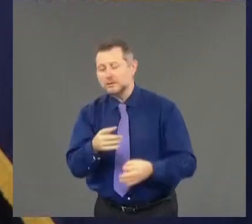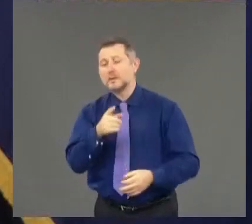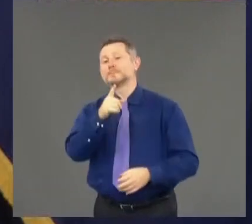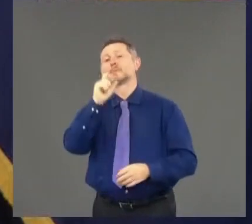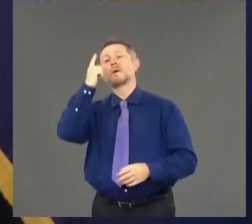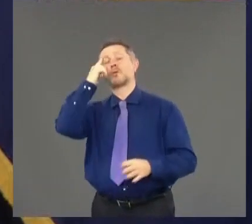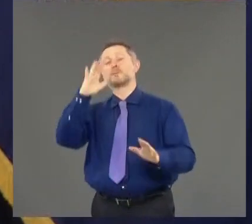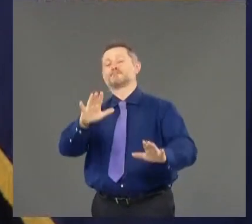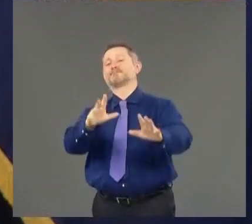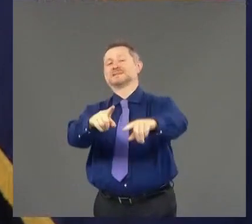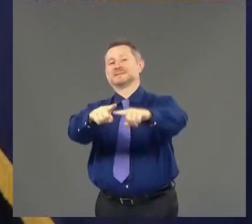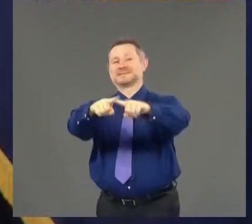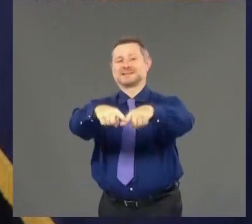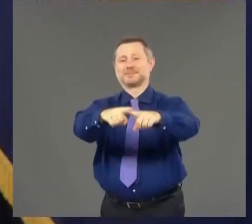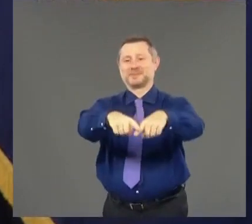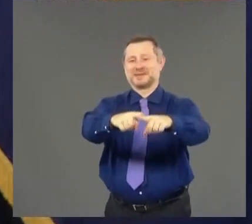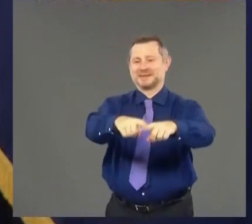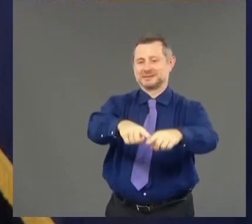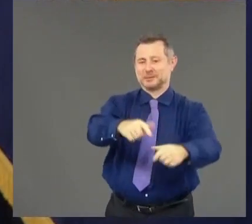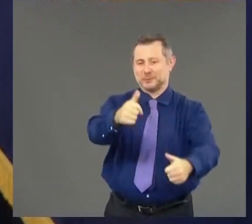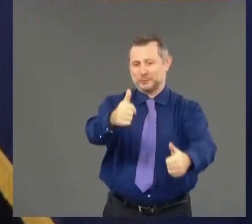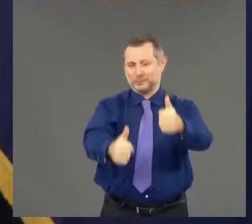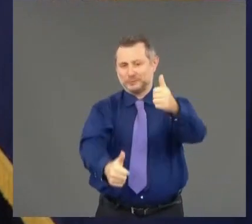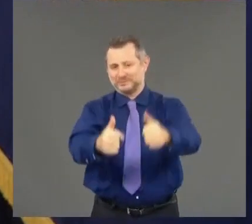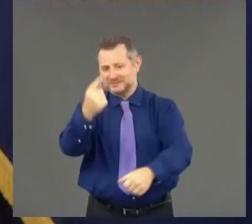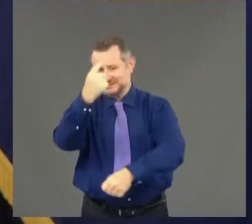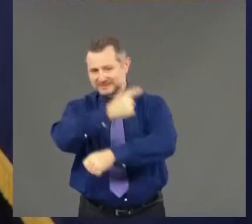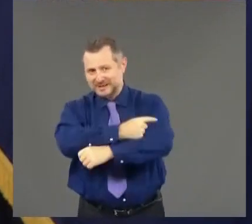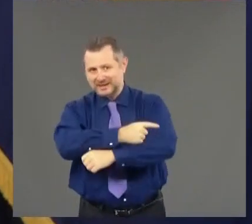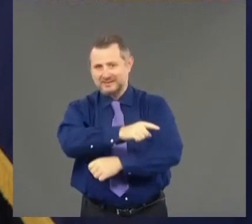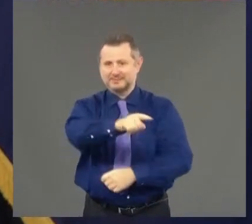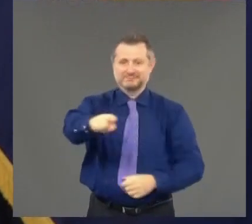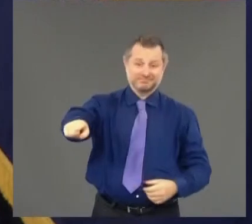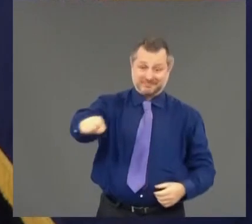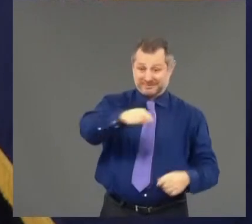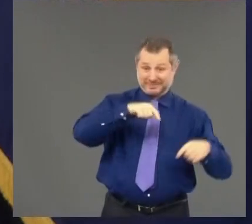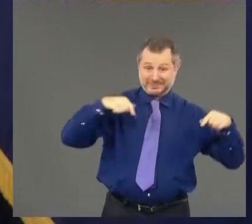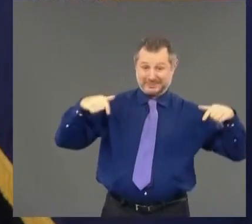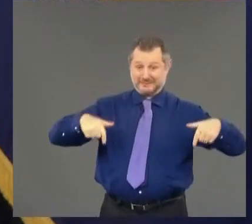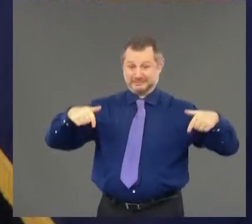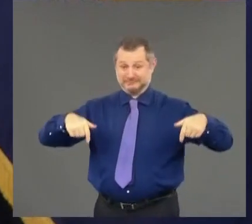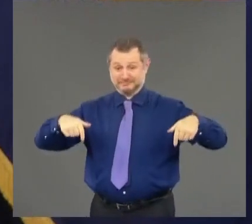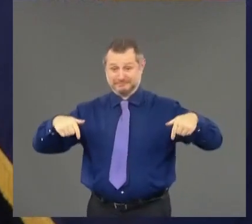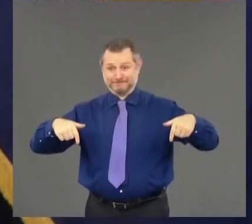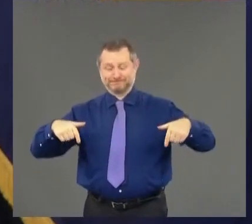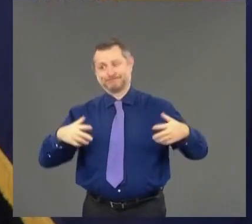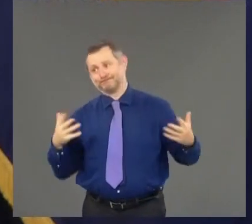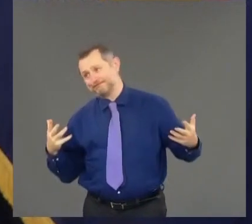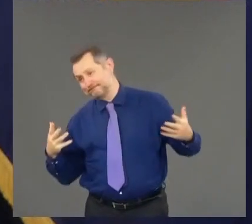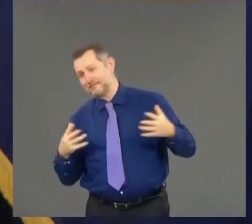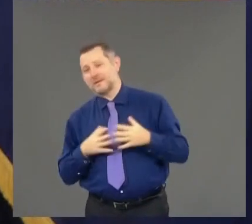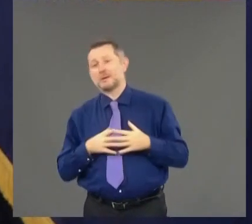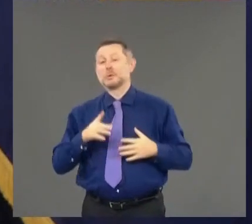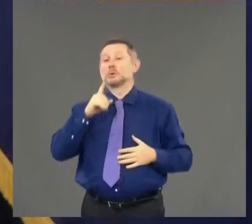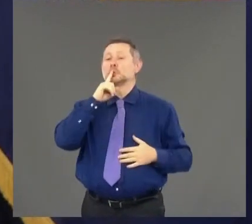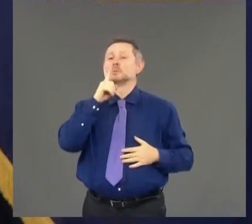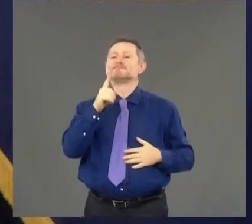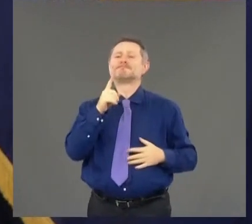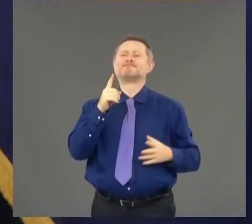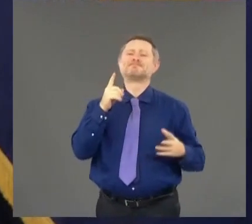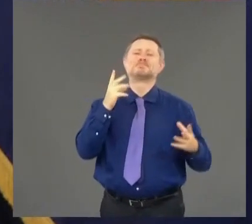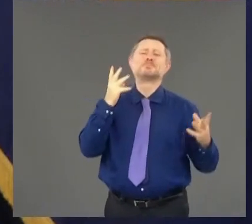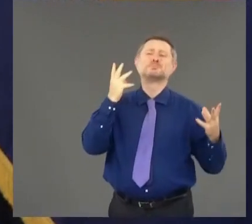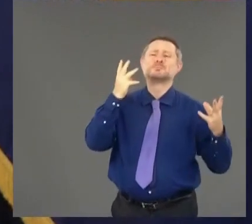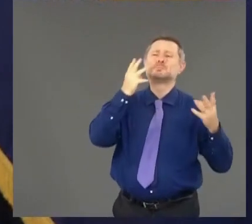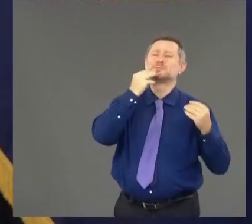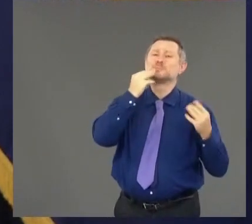right? This is the beautiful, but the unique